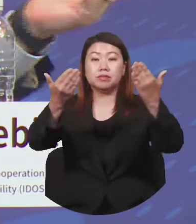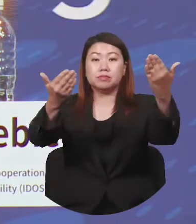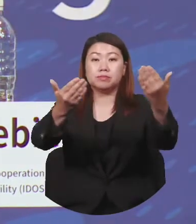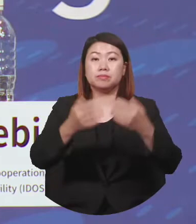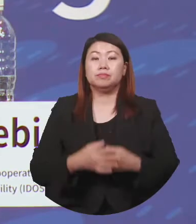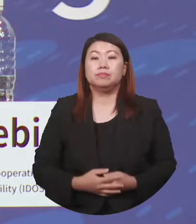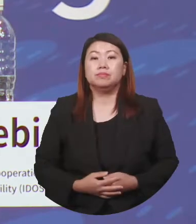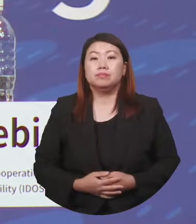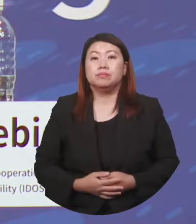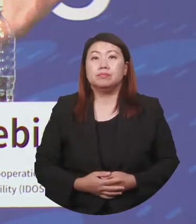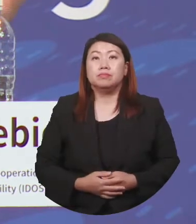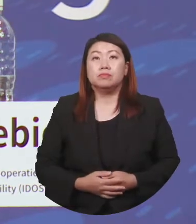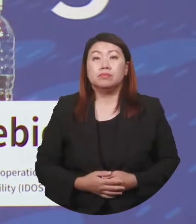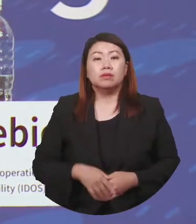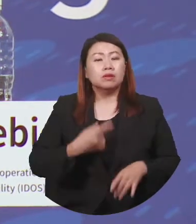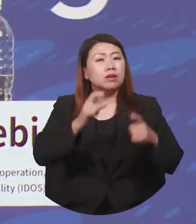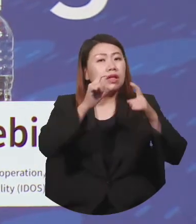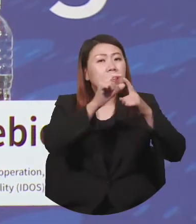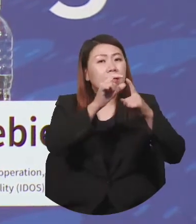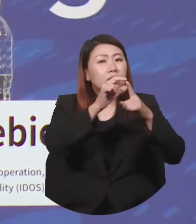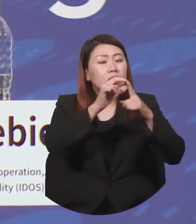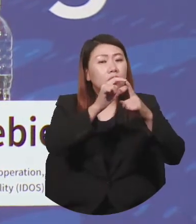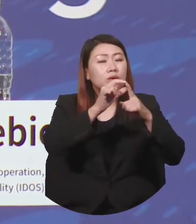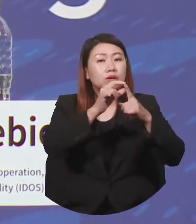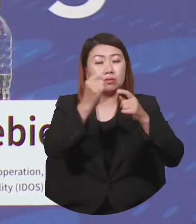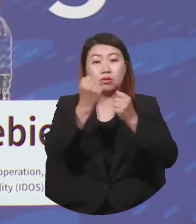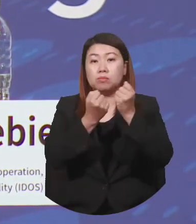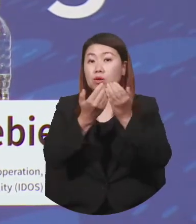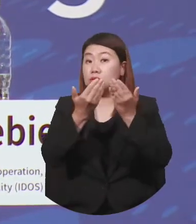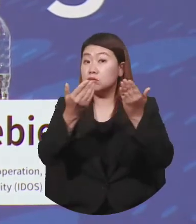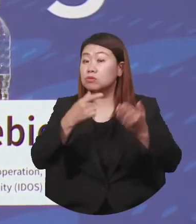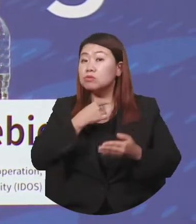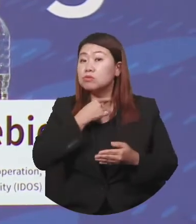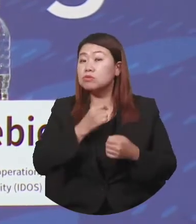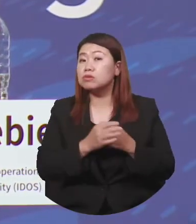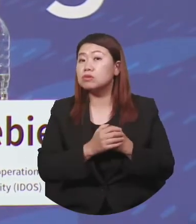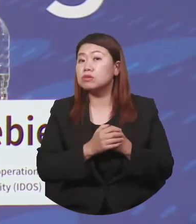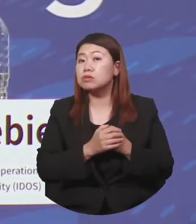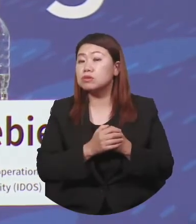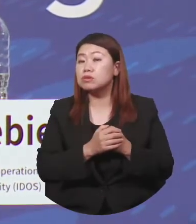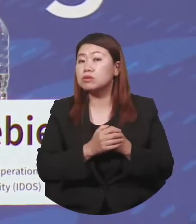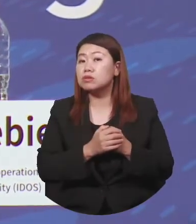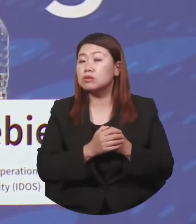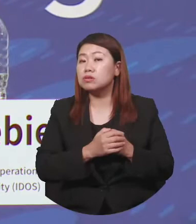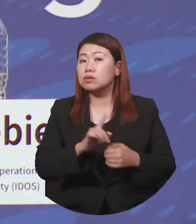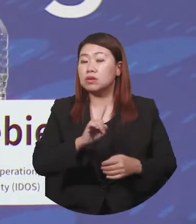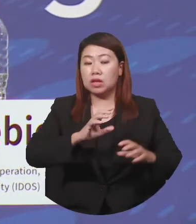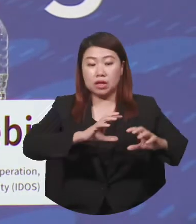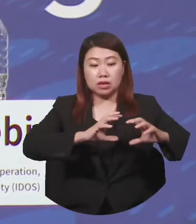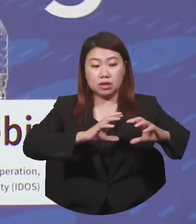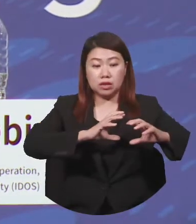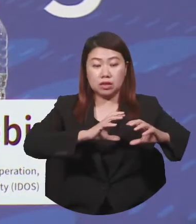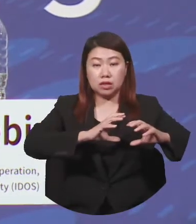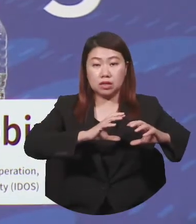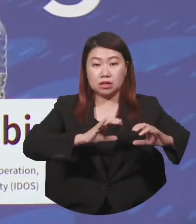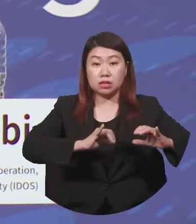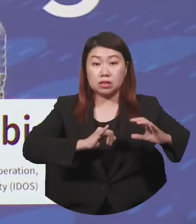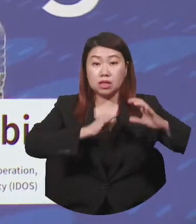I think this is very much also influenced by what you are saying. I think cooperation, global cooperation is very much needed,